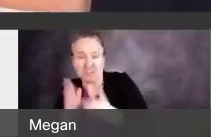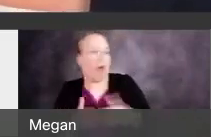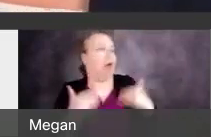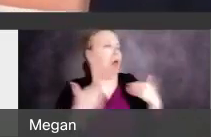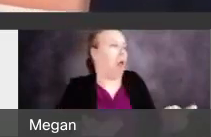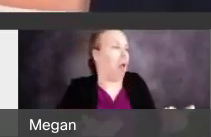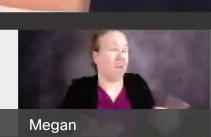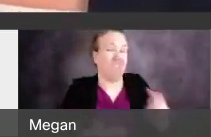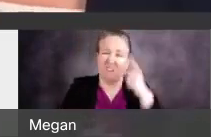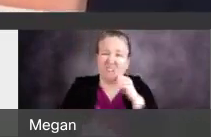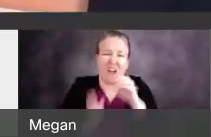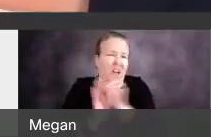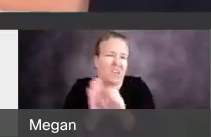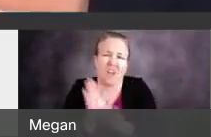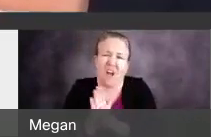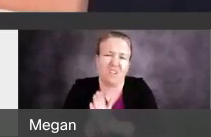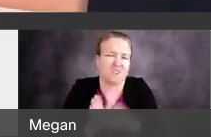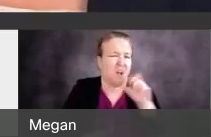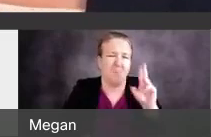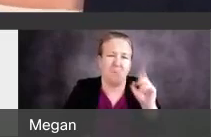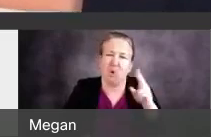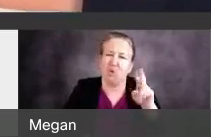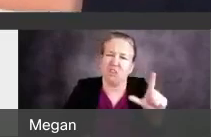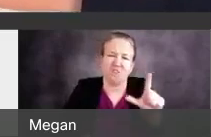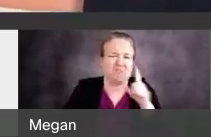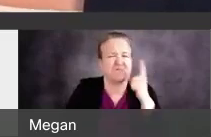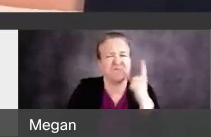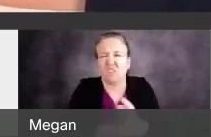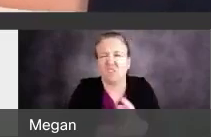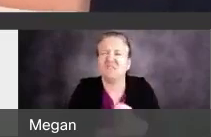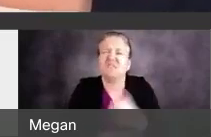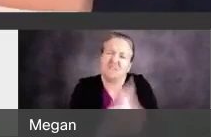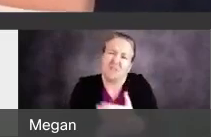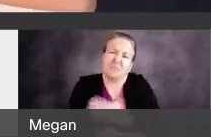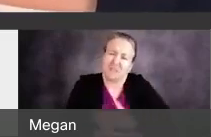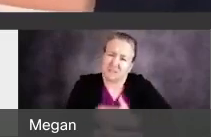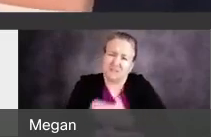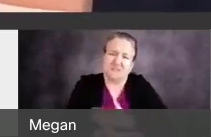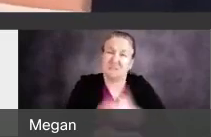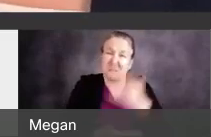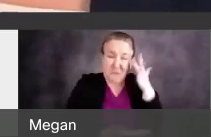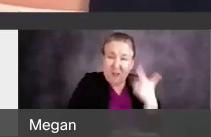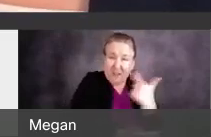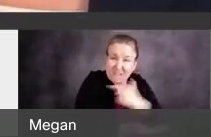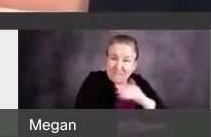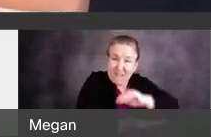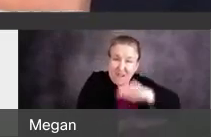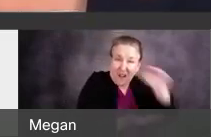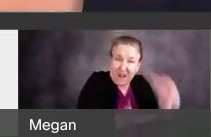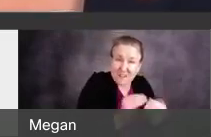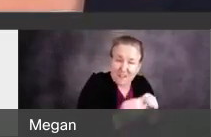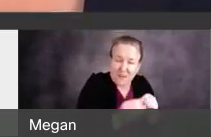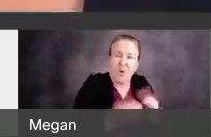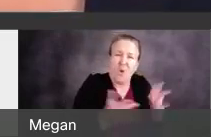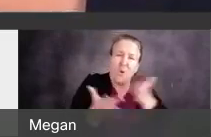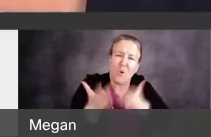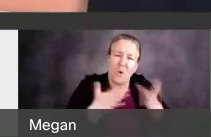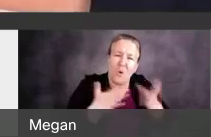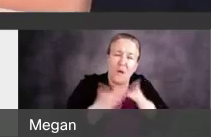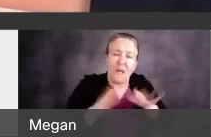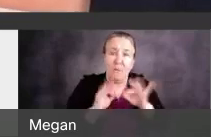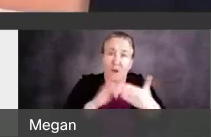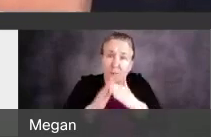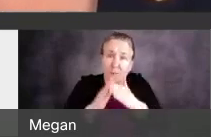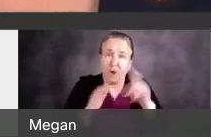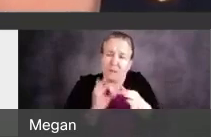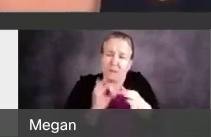moral, and it needs to stop. Given the scarcity of the vaccine, we need to pull together as a community and make sure